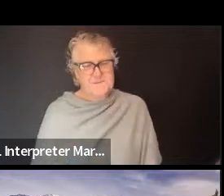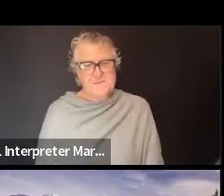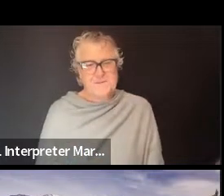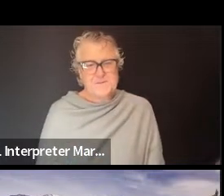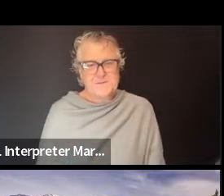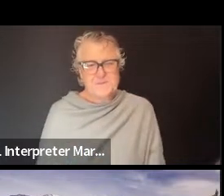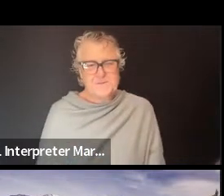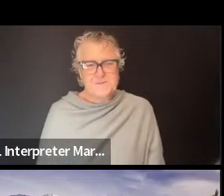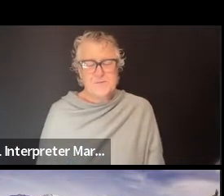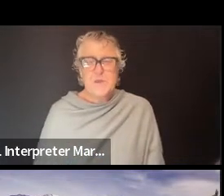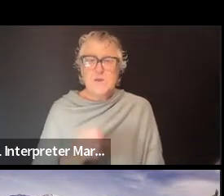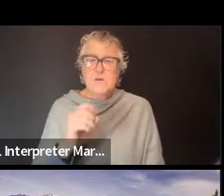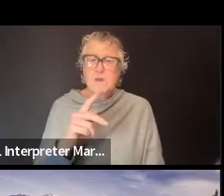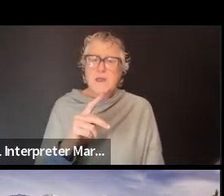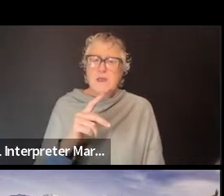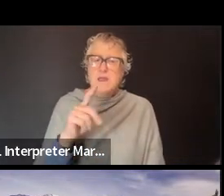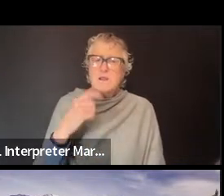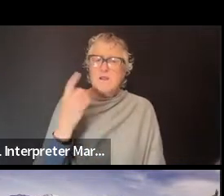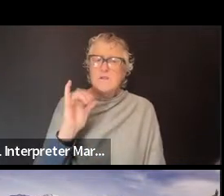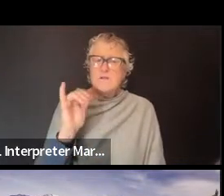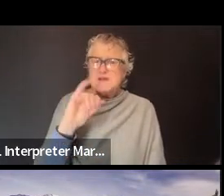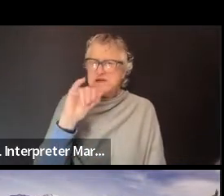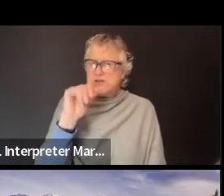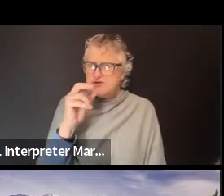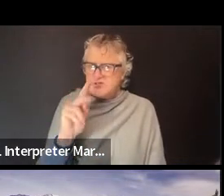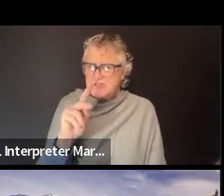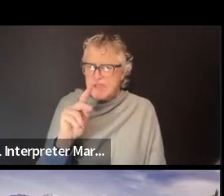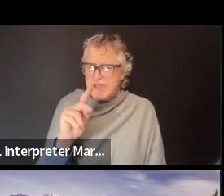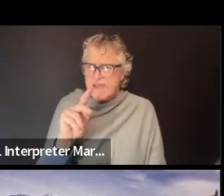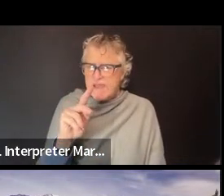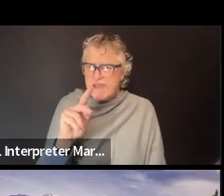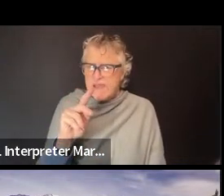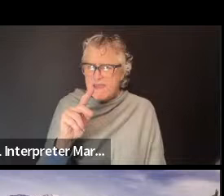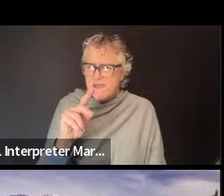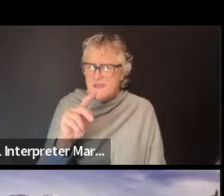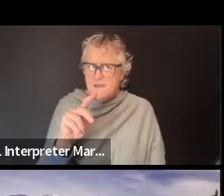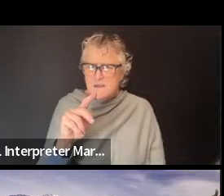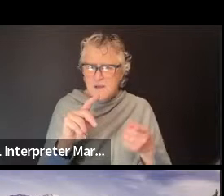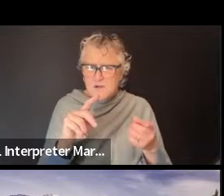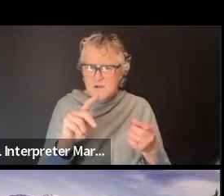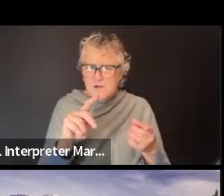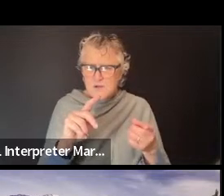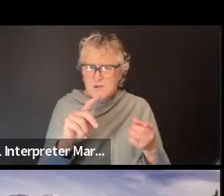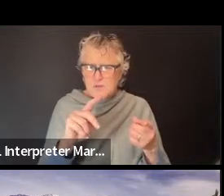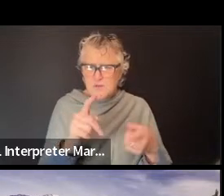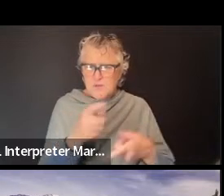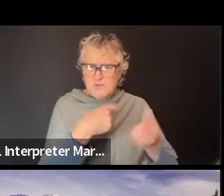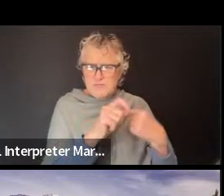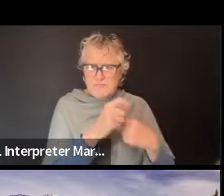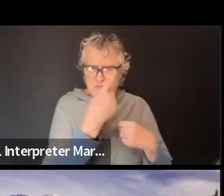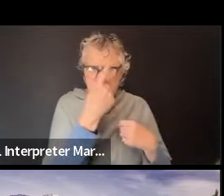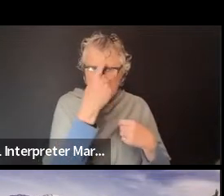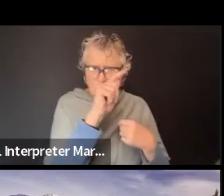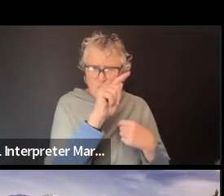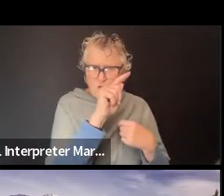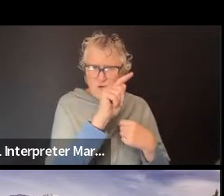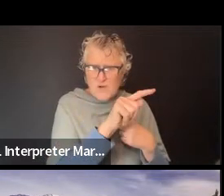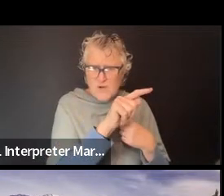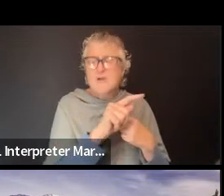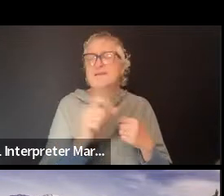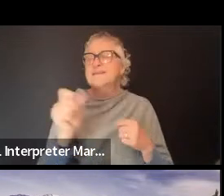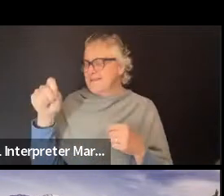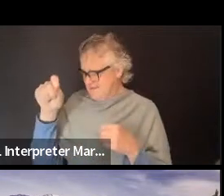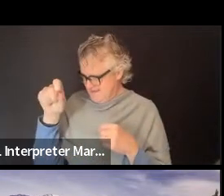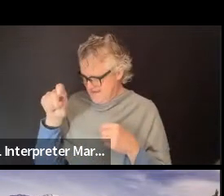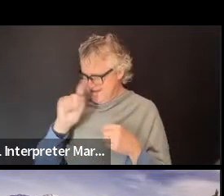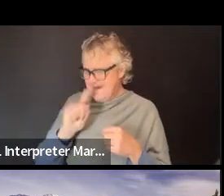Looks like, Jack, are you standing in for Matt Ransom with RTC? Yes, I am. Okay. And I want to echo the same thing that Ann said. Great job getting